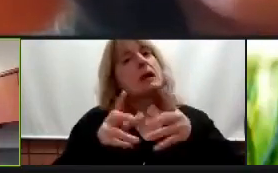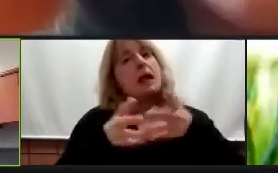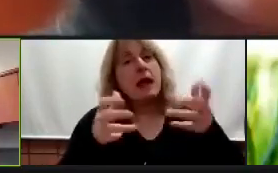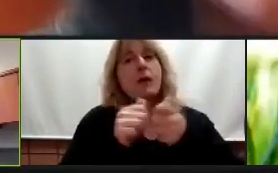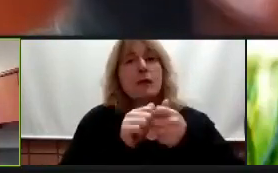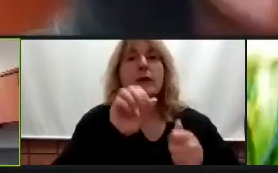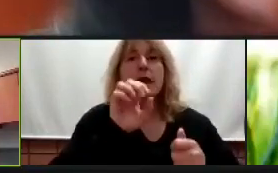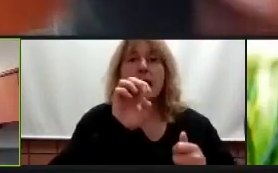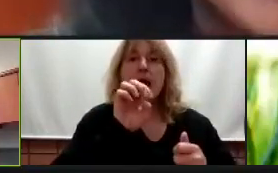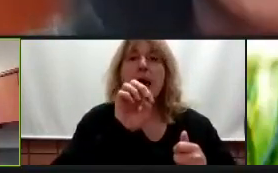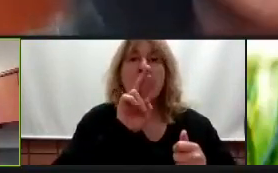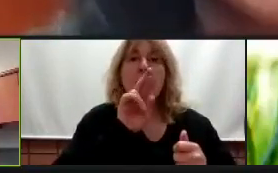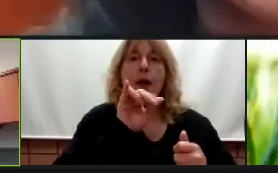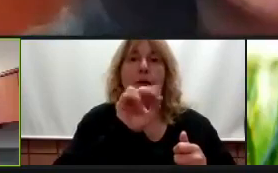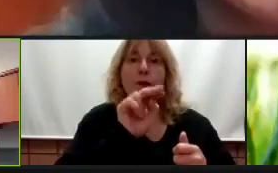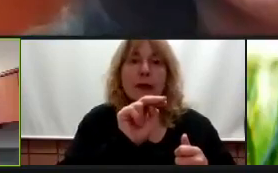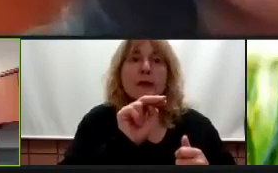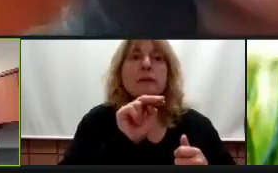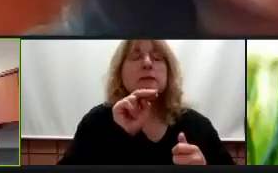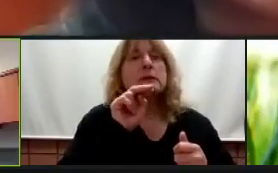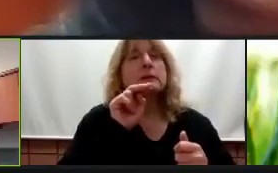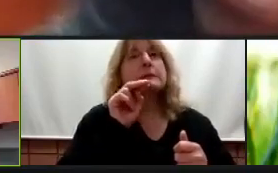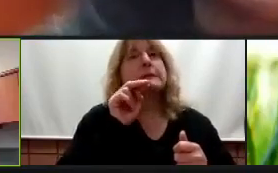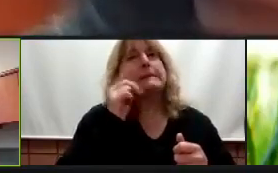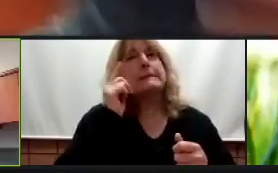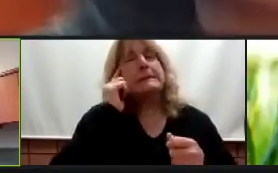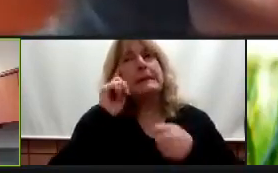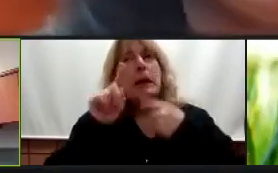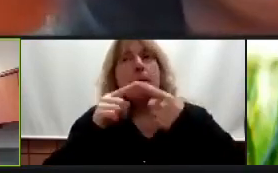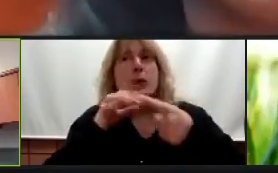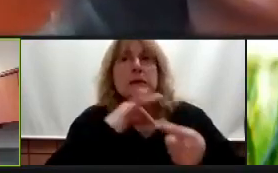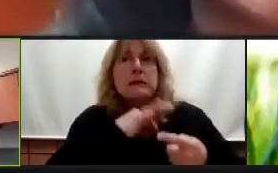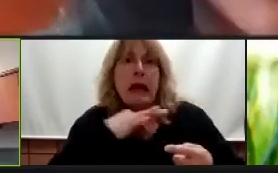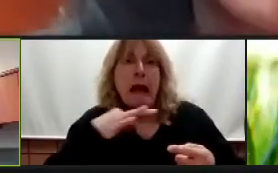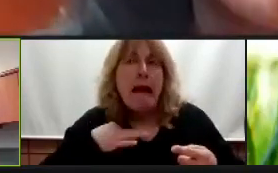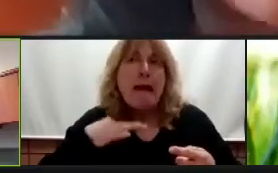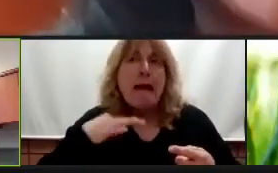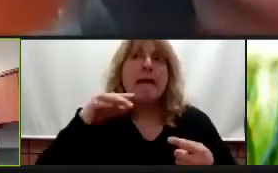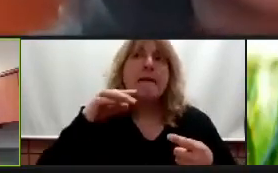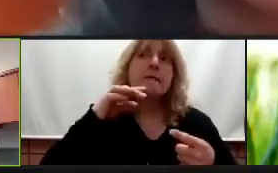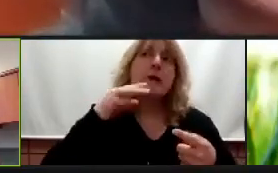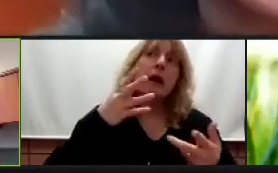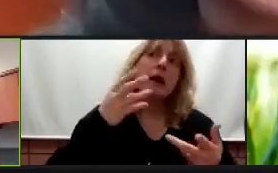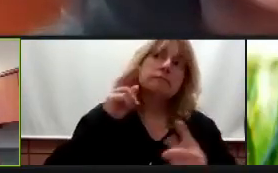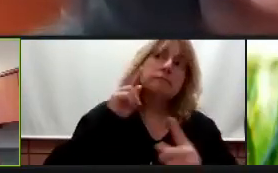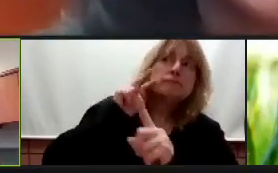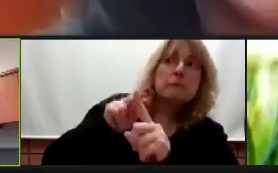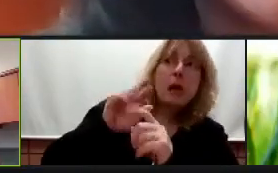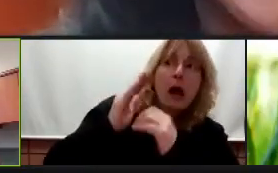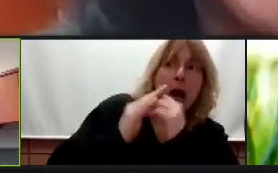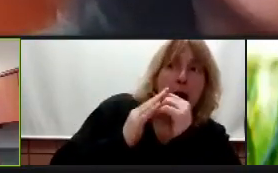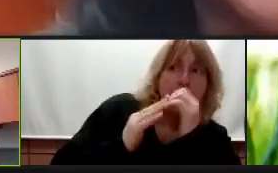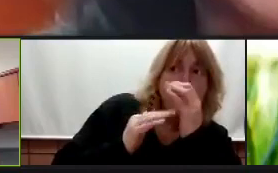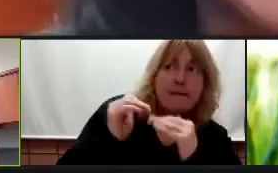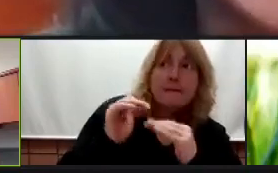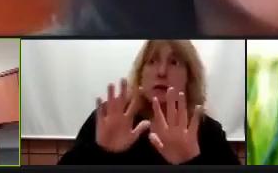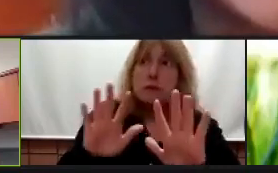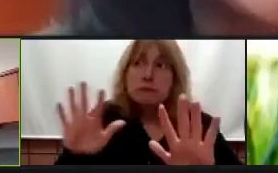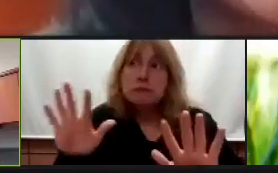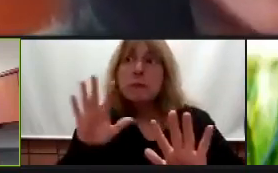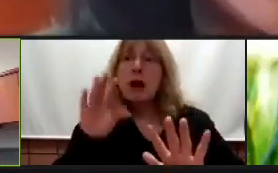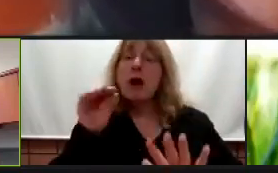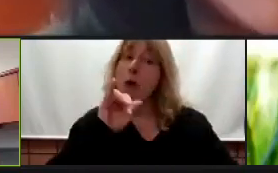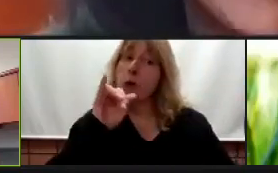of thinking about staffing, looking at comfort, not only of staff, but comfort of parents, comfort of